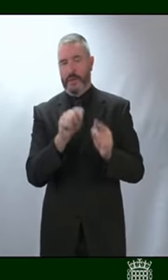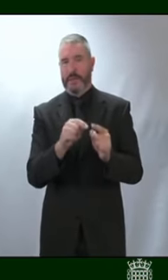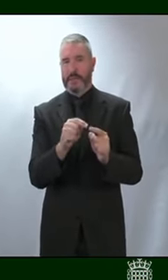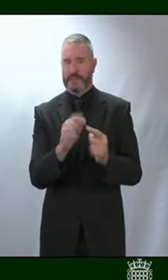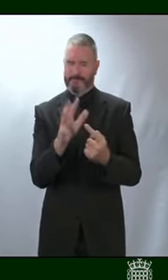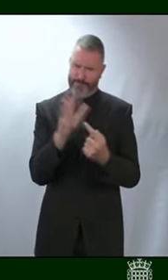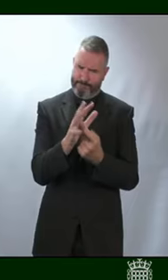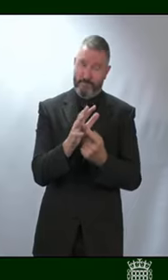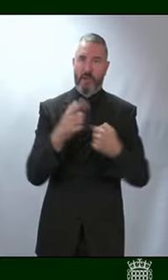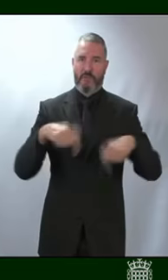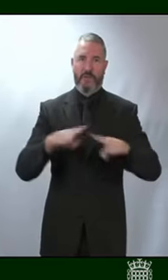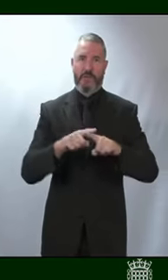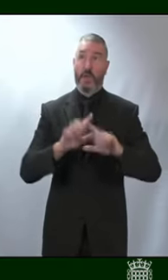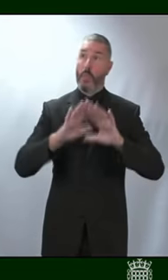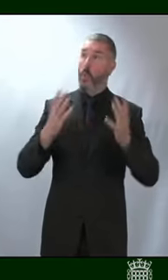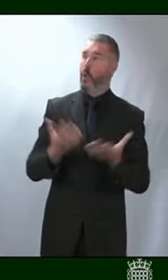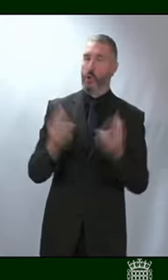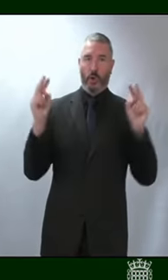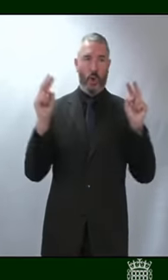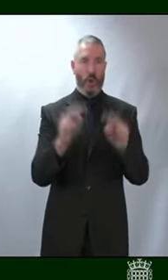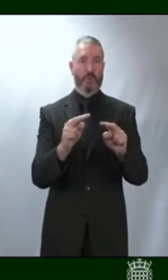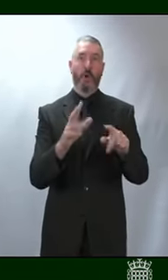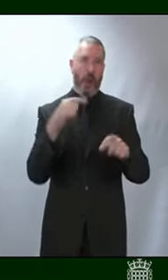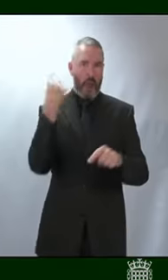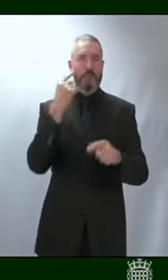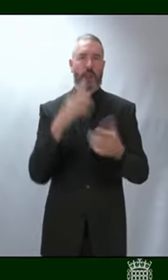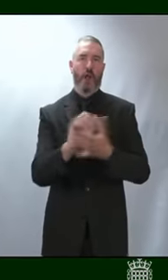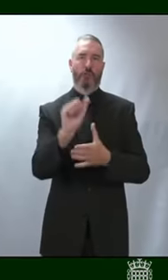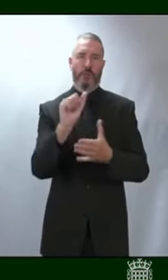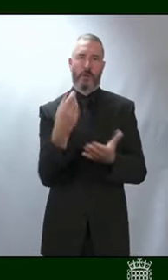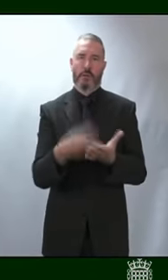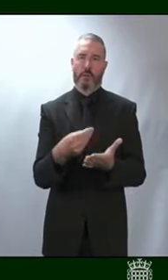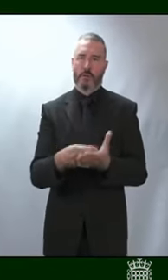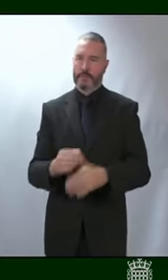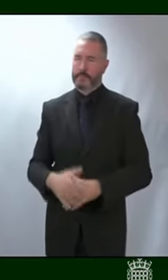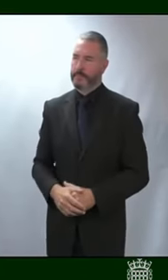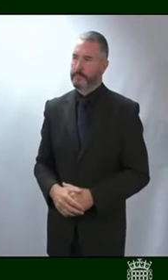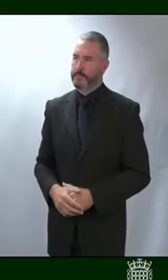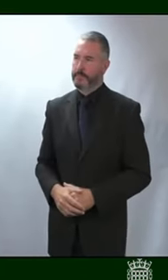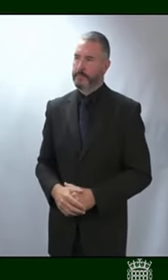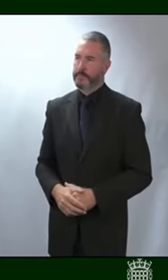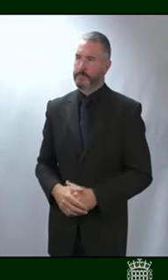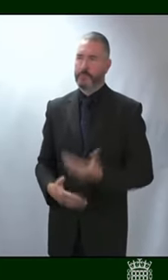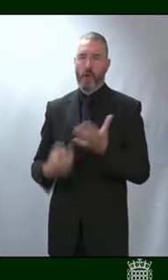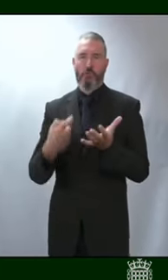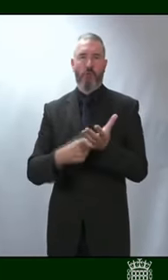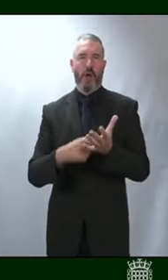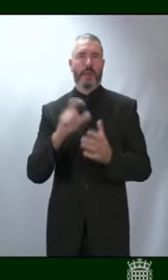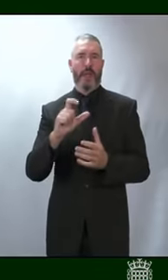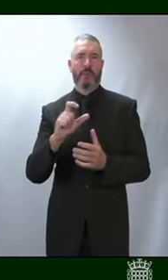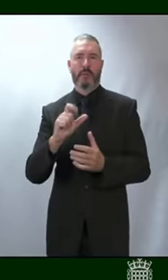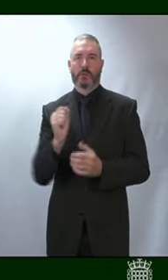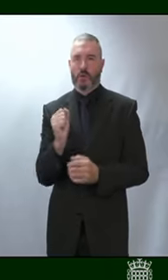in the crown of the London cultural economy. Returning to Scotland with Ronnie Cowan. Ronnie